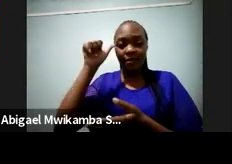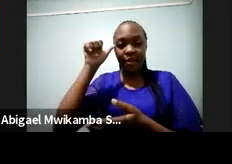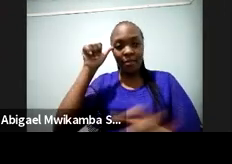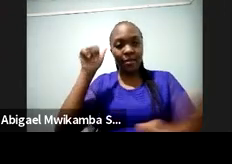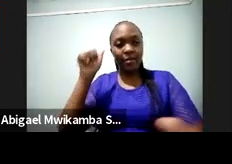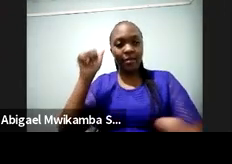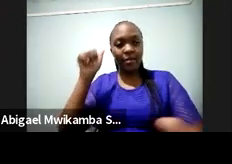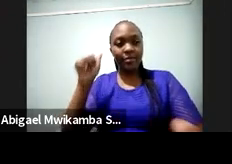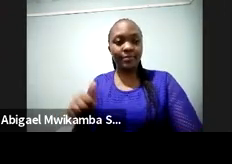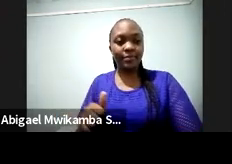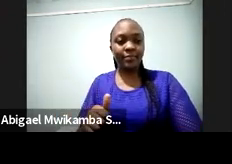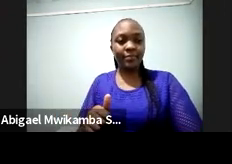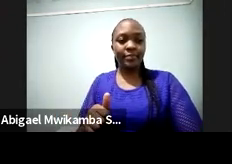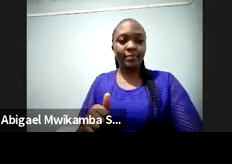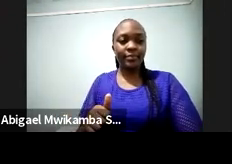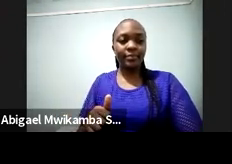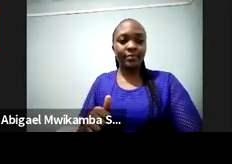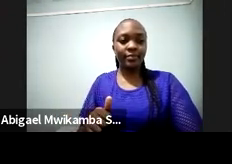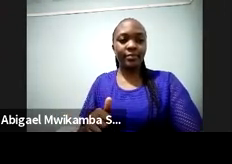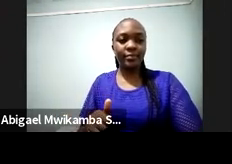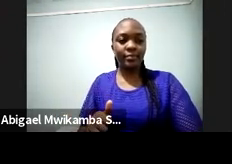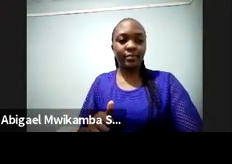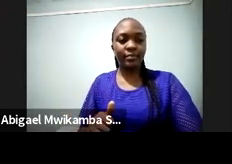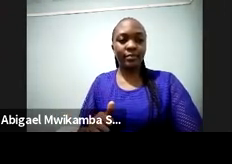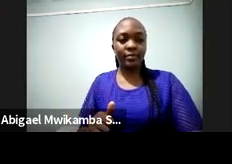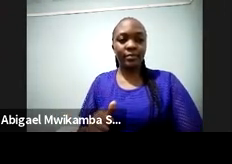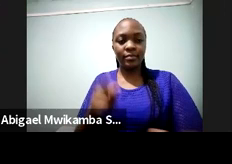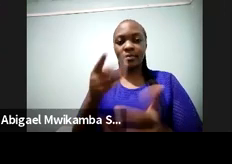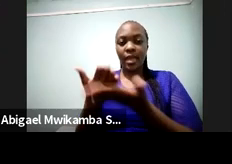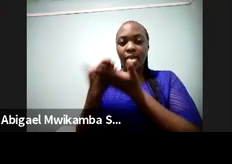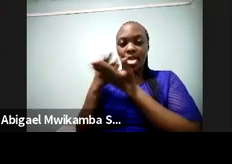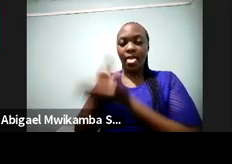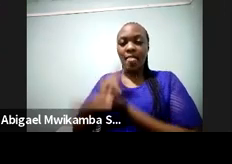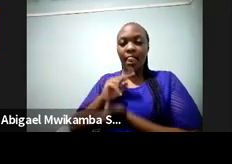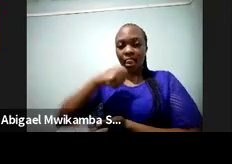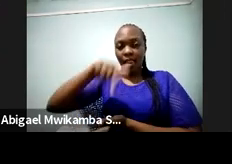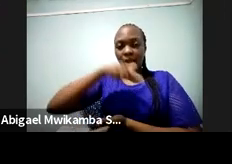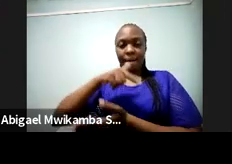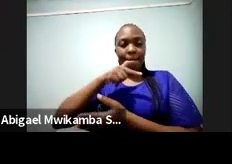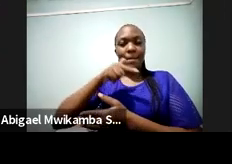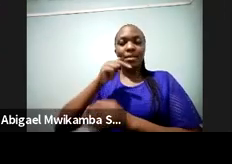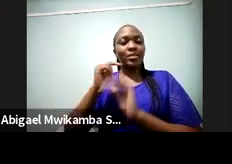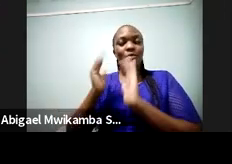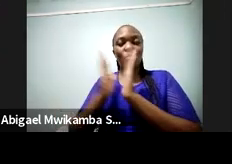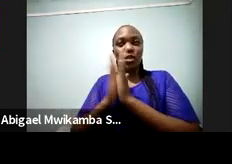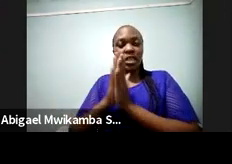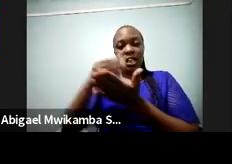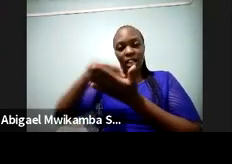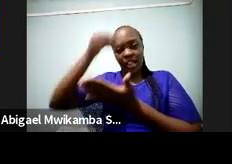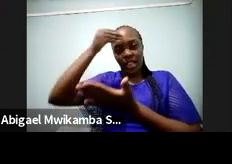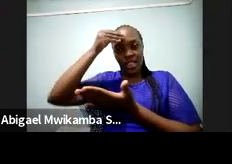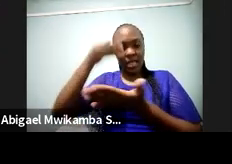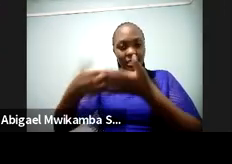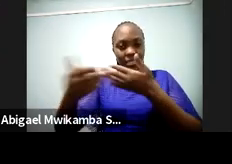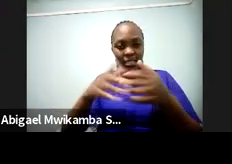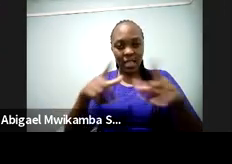she will also take us through the session that we do Byron. So you